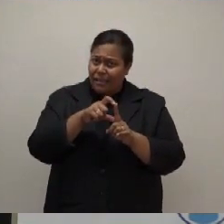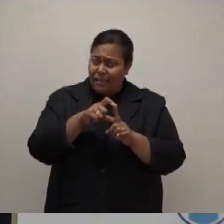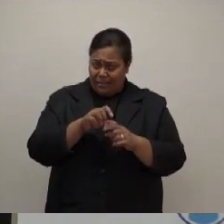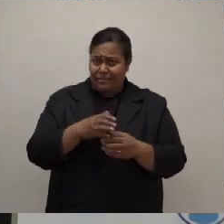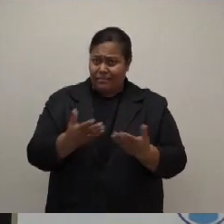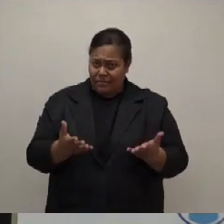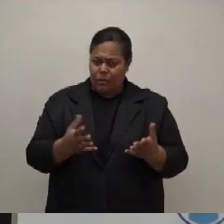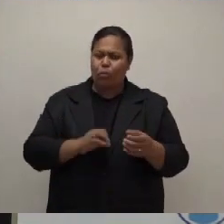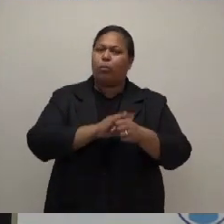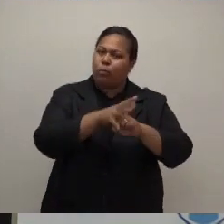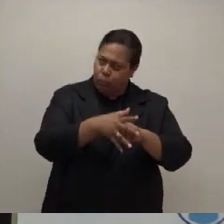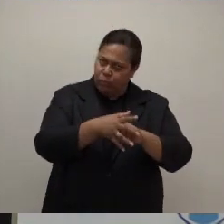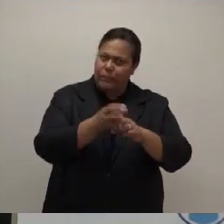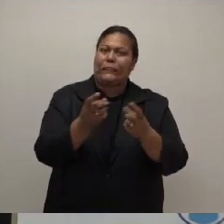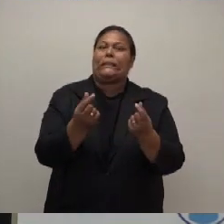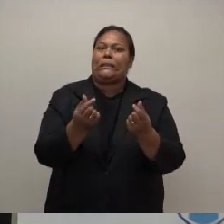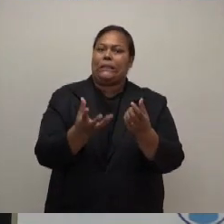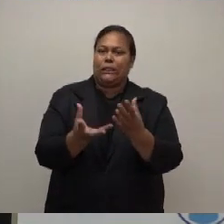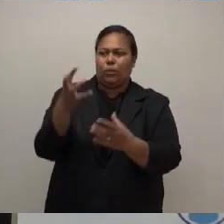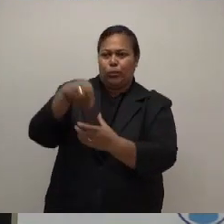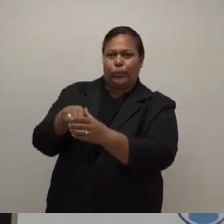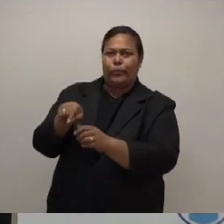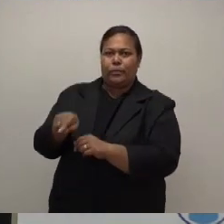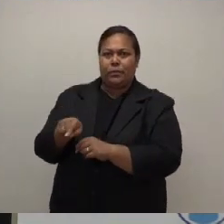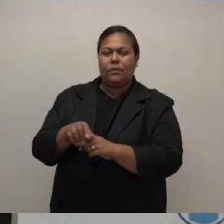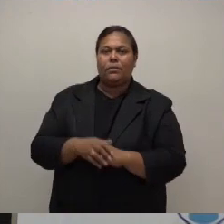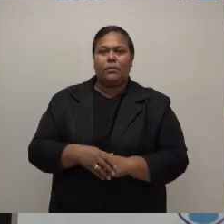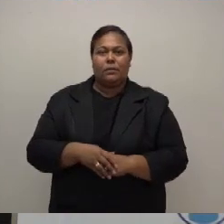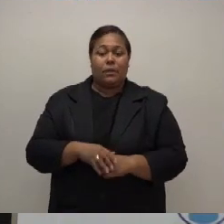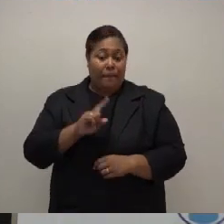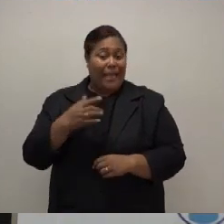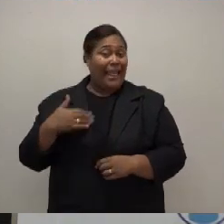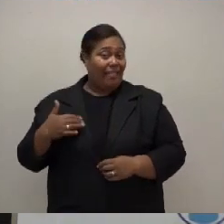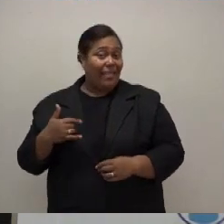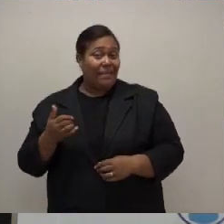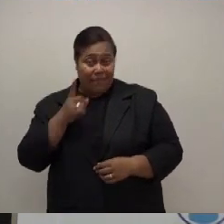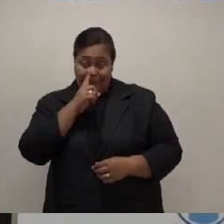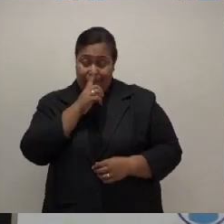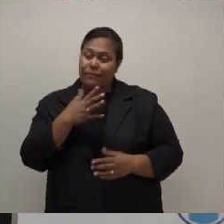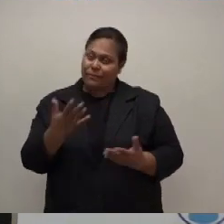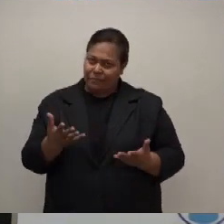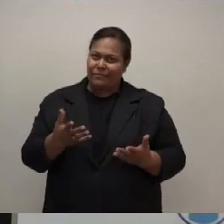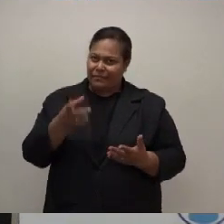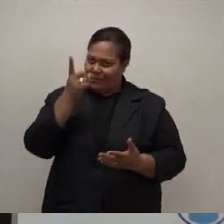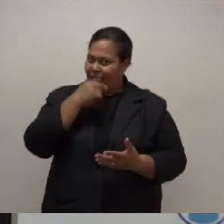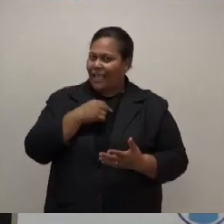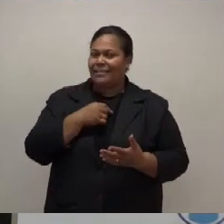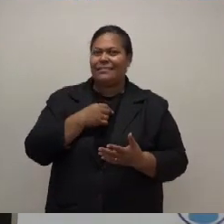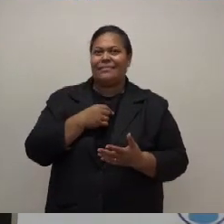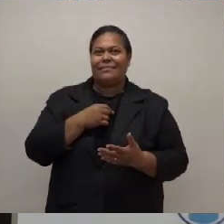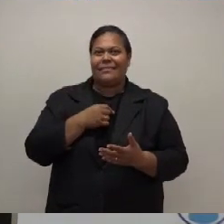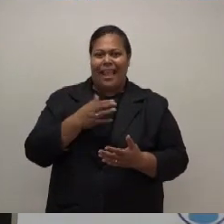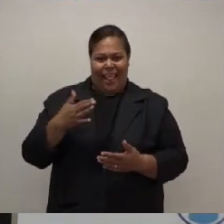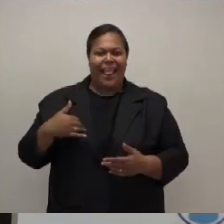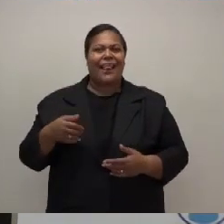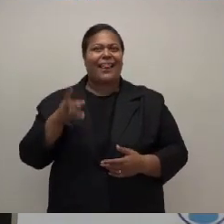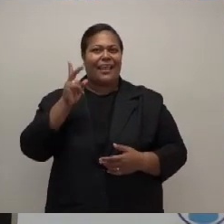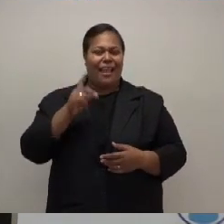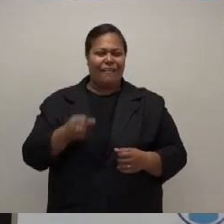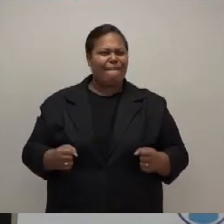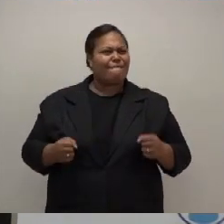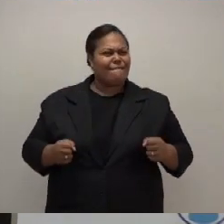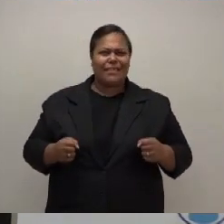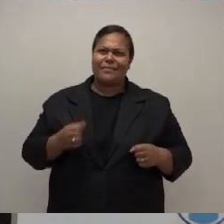it better and recover more reliably. I urge everyone to use this reopening to recommit to